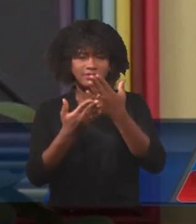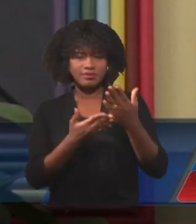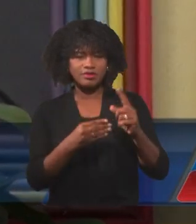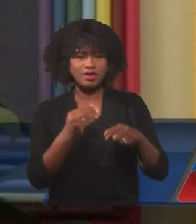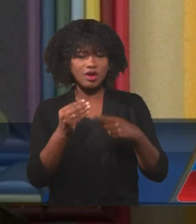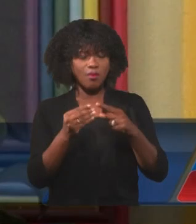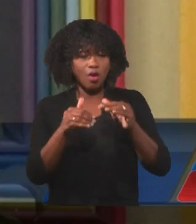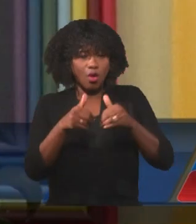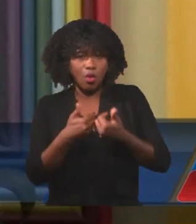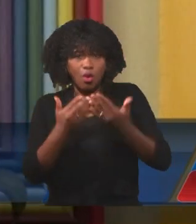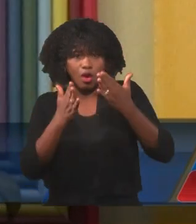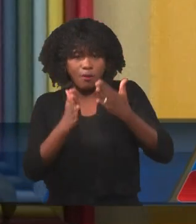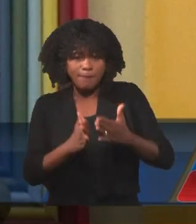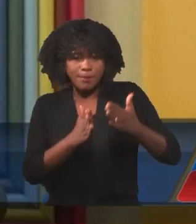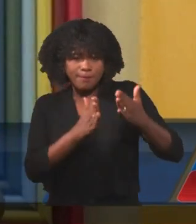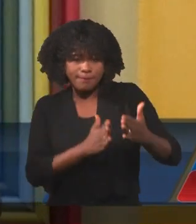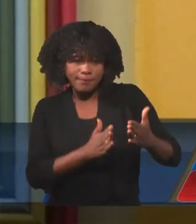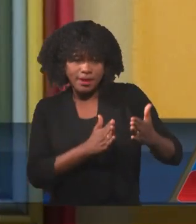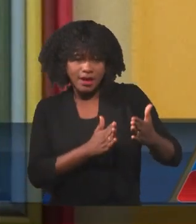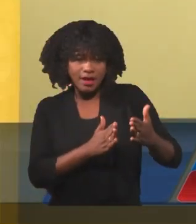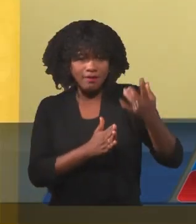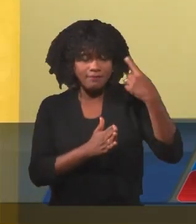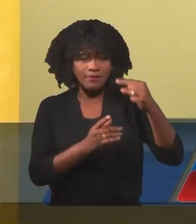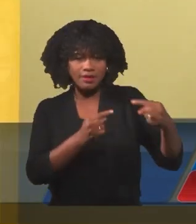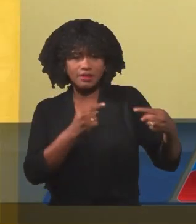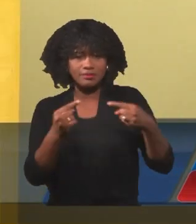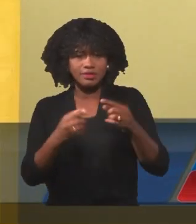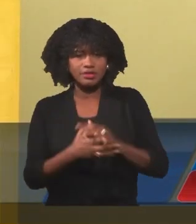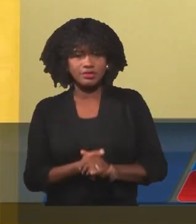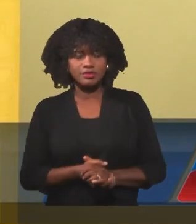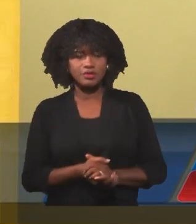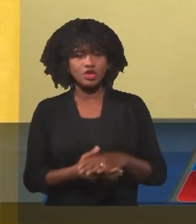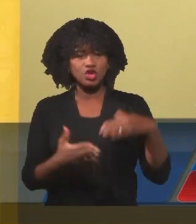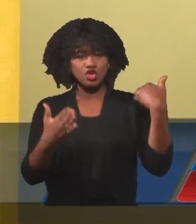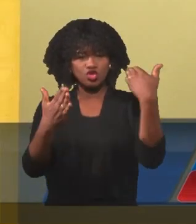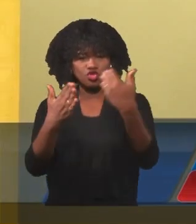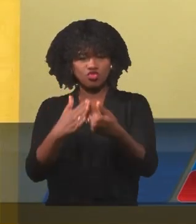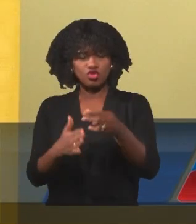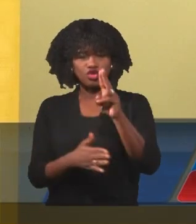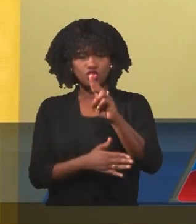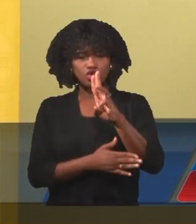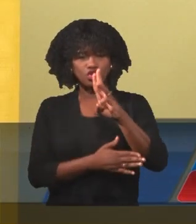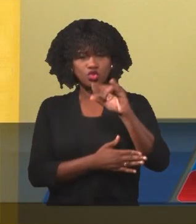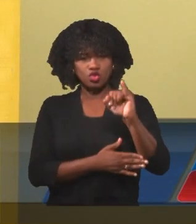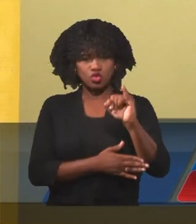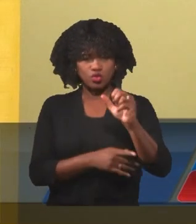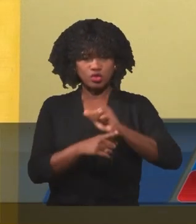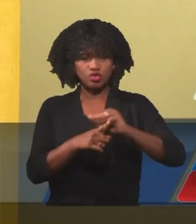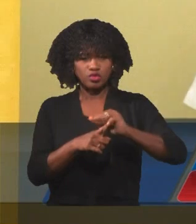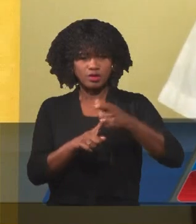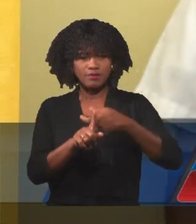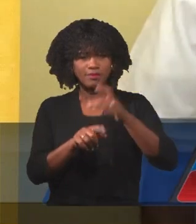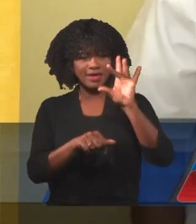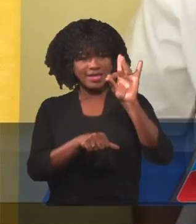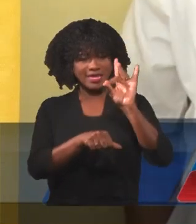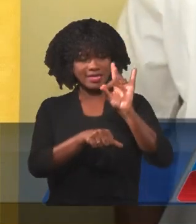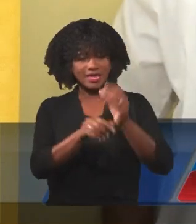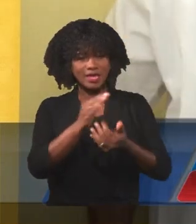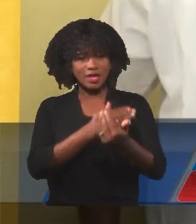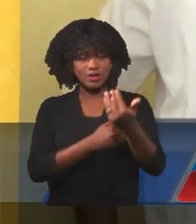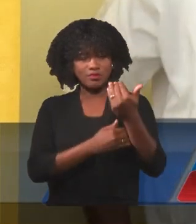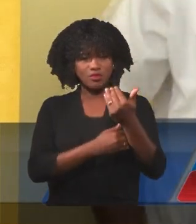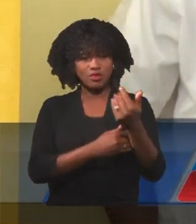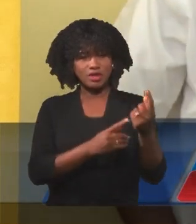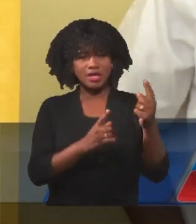intense preparations that went into the competition. We would arrive at the UE campus for our training sessions from 8 in the morning, where we will